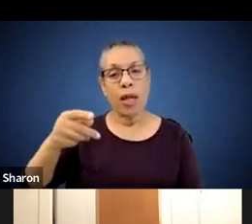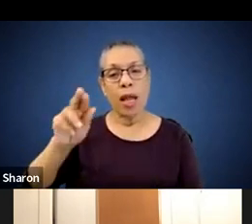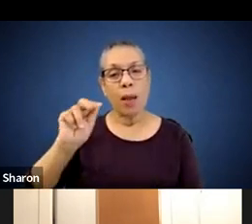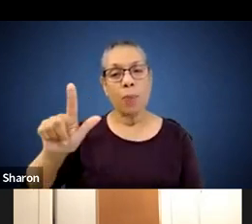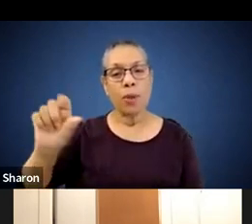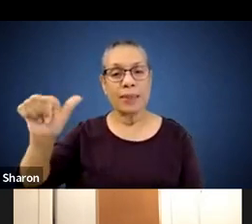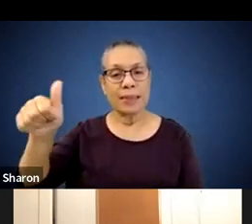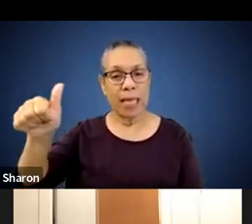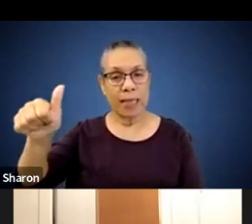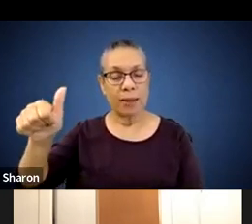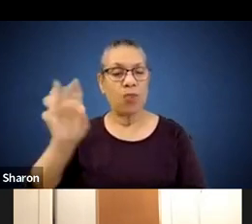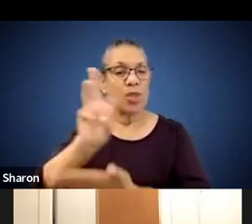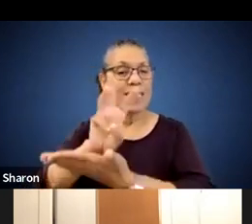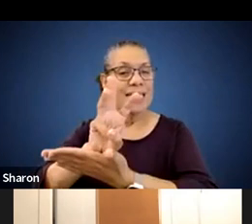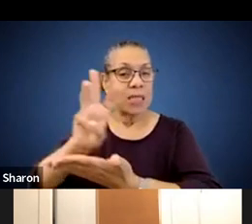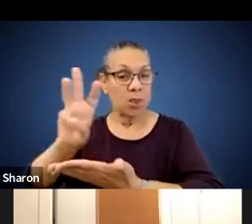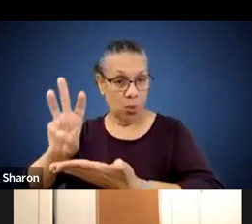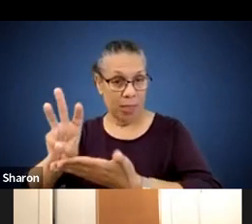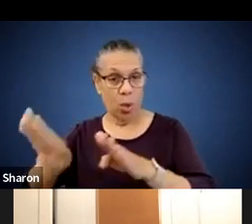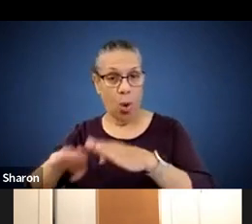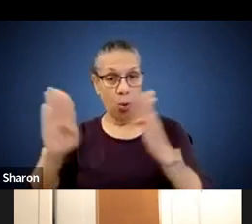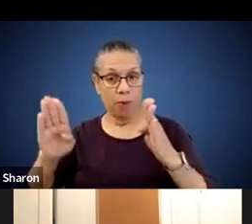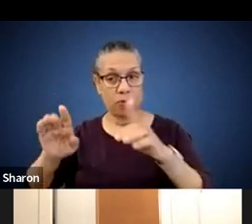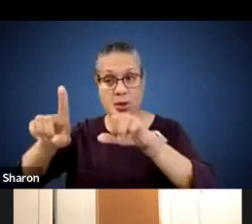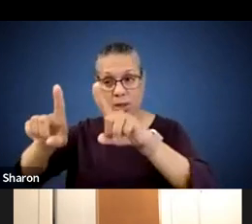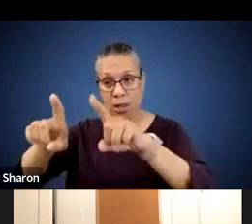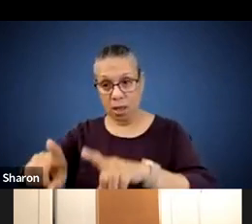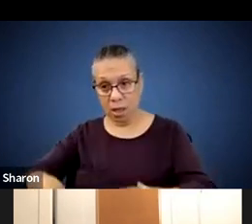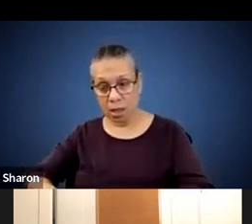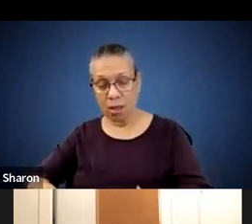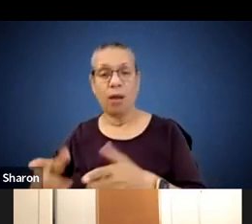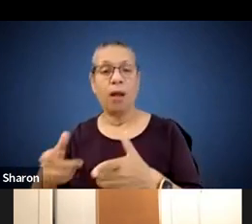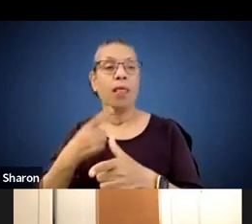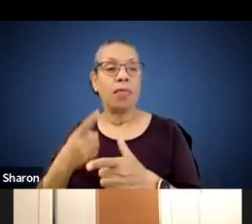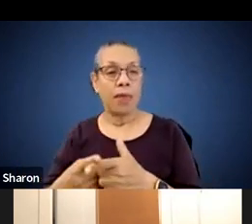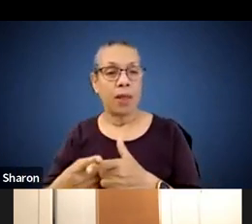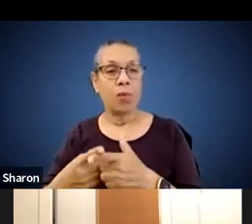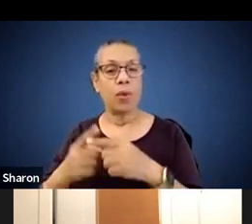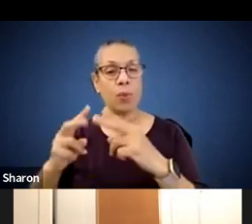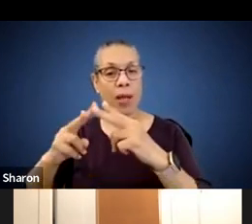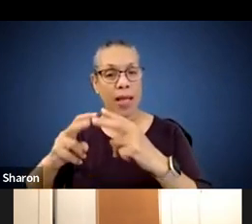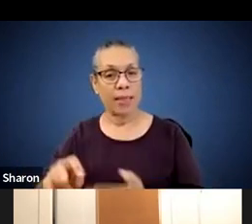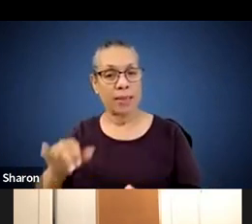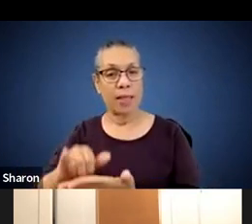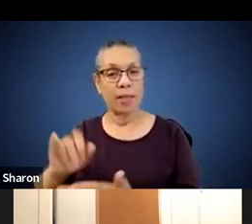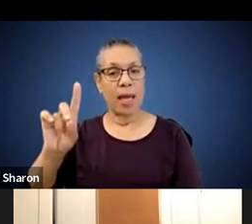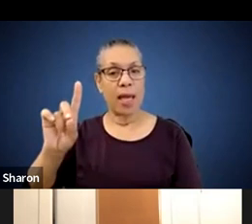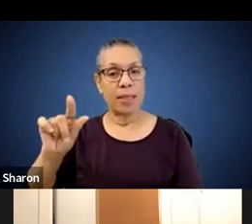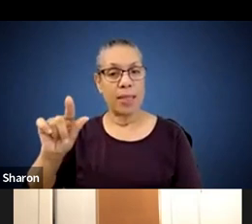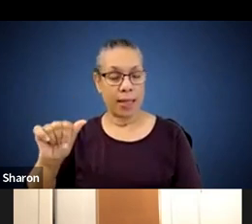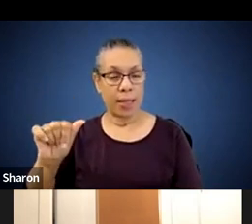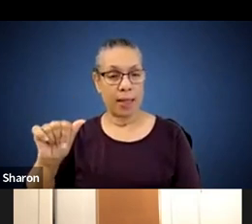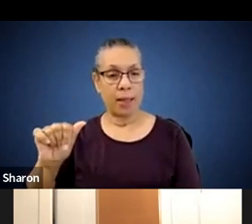that'll be open for about six weeks after that we will um analyze the data and we we aim to get the data